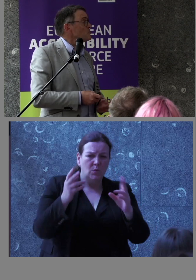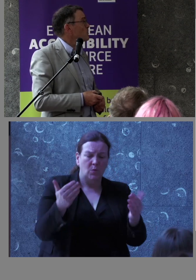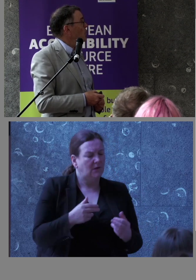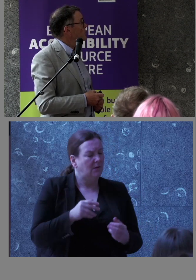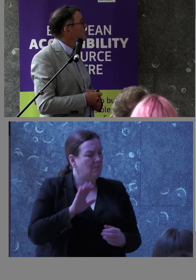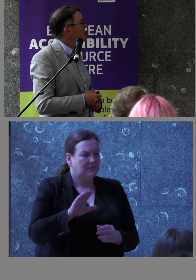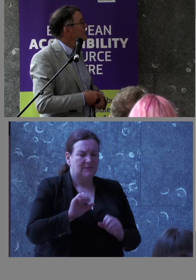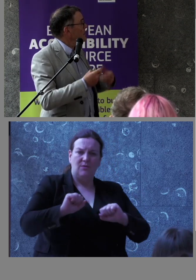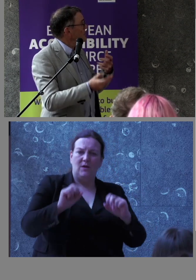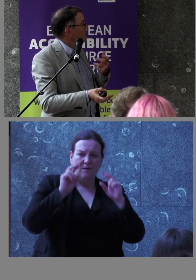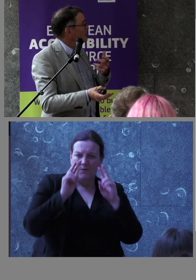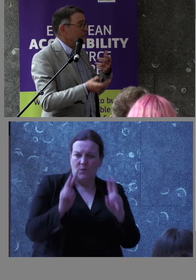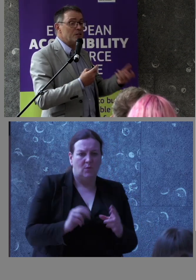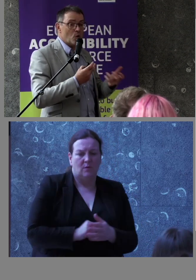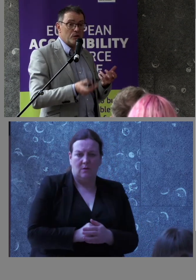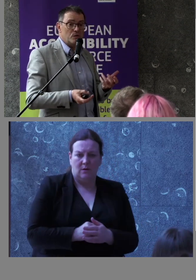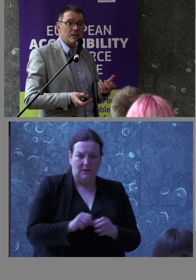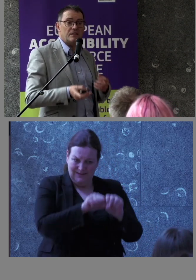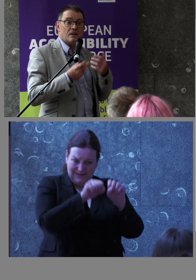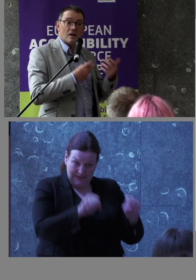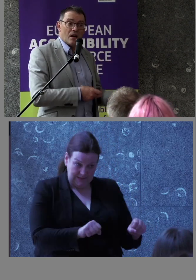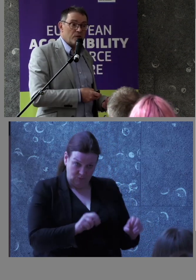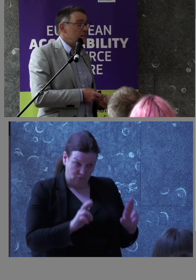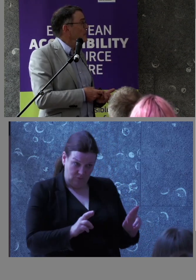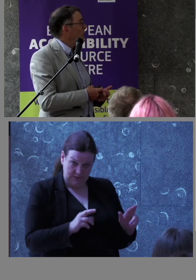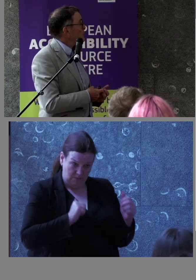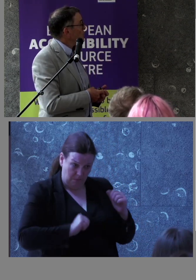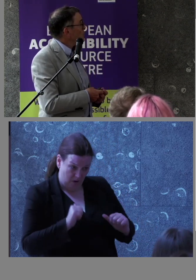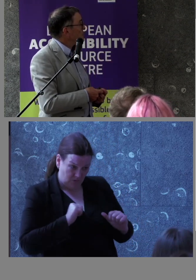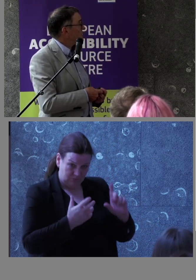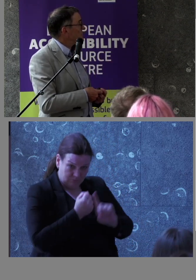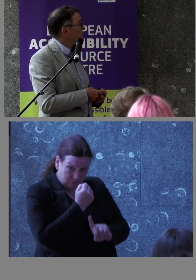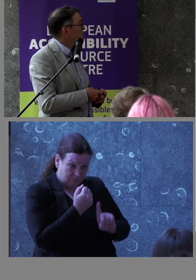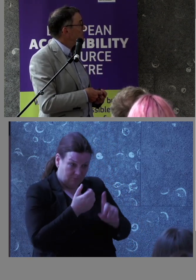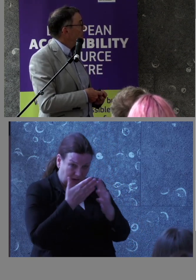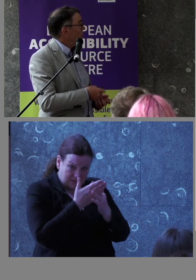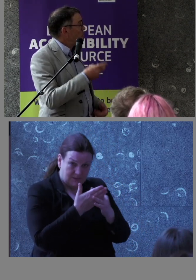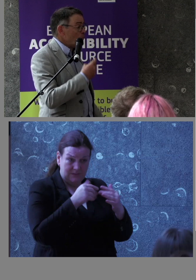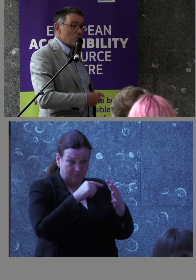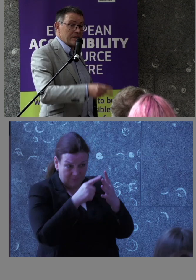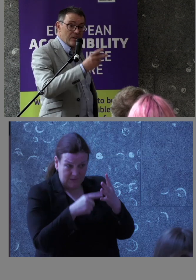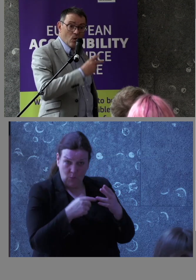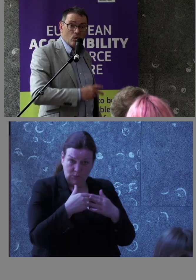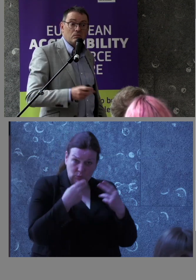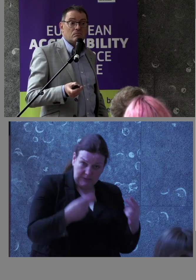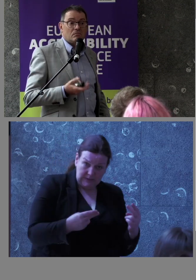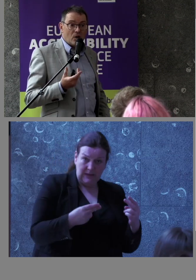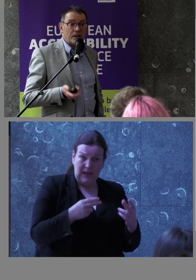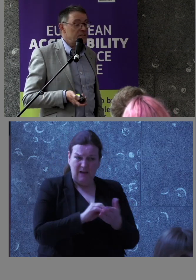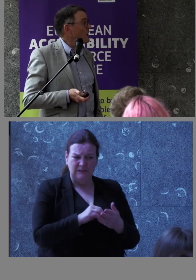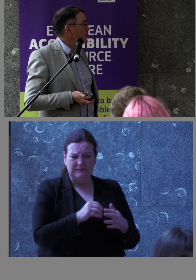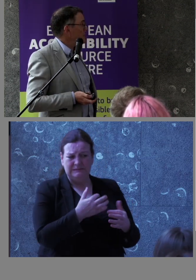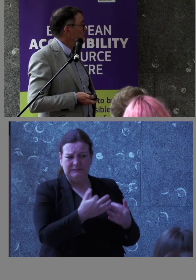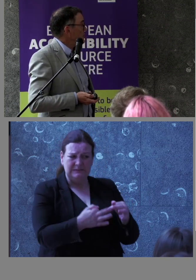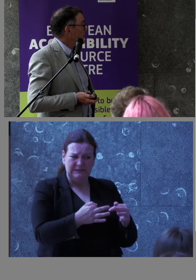do. It's the way we do things. And that's where we want to get to. Look, it's a challenge. We're always going to be under pressure.